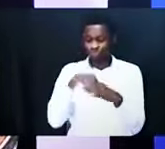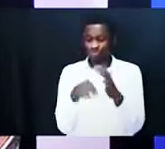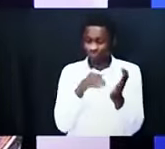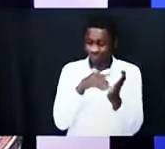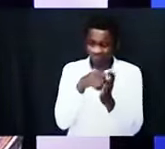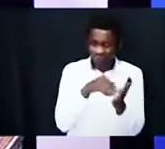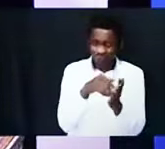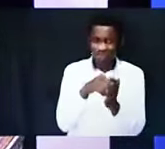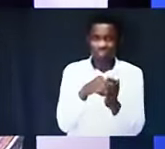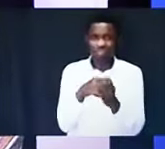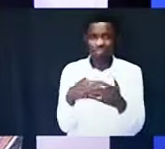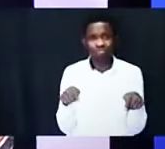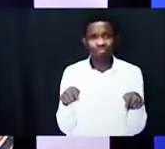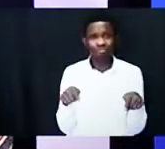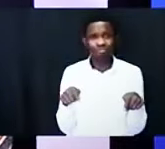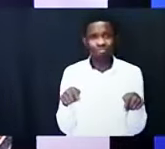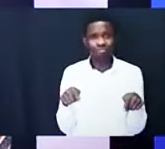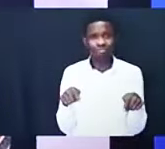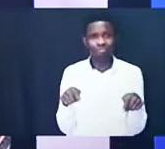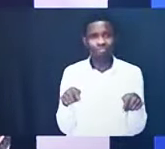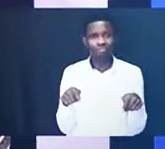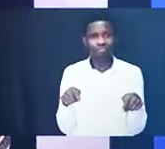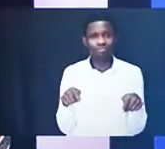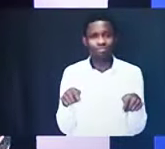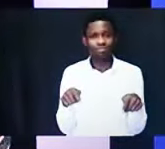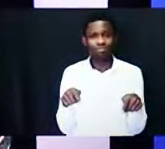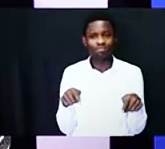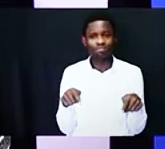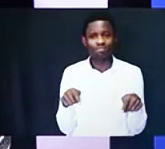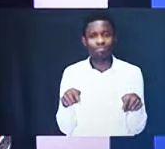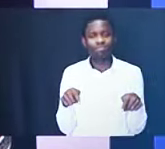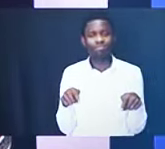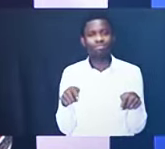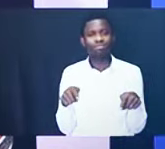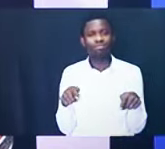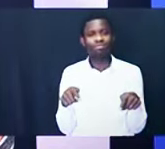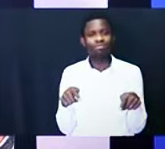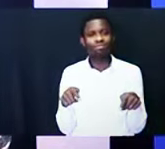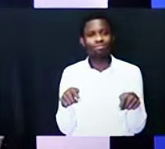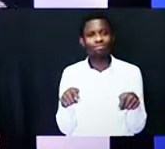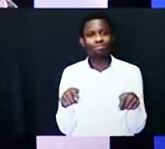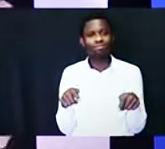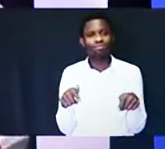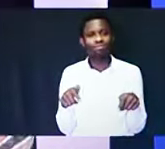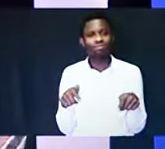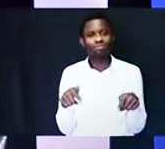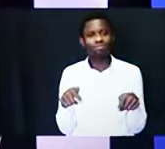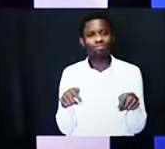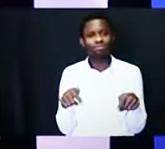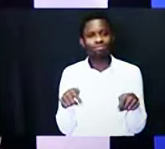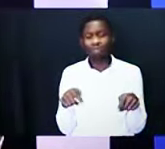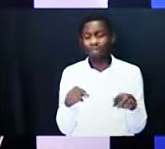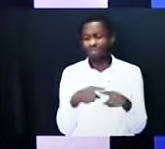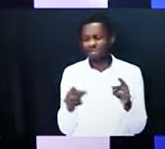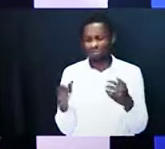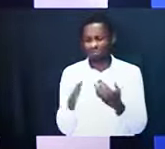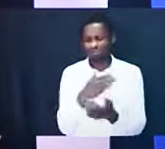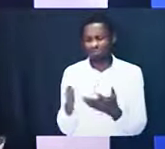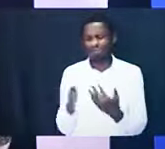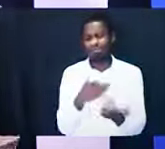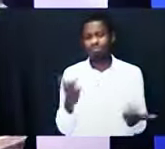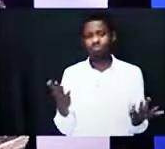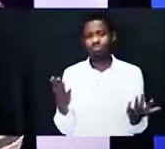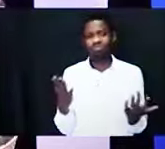trembling. Na me de, mrewye ene ehu ahopopo bebre mu na me ba mo nche. But that man doesn't matter. You see,